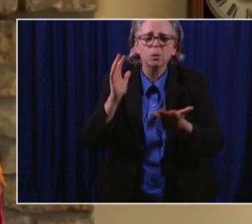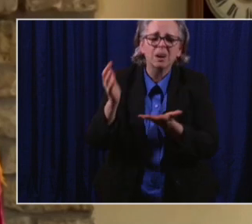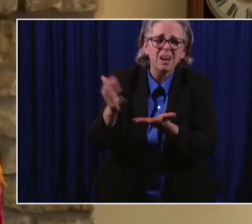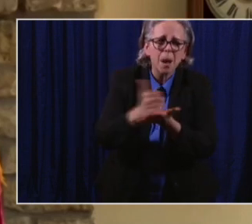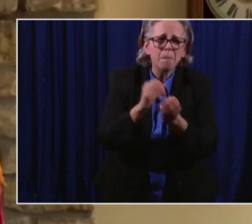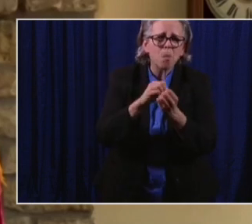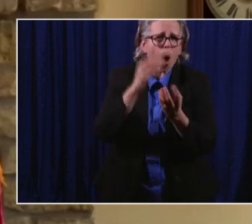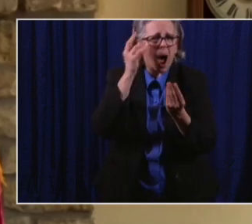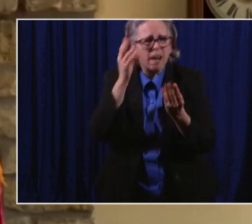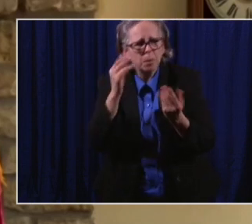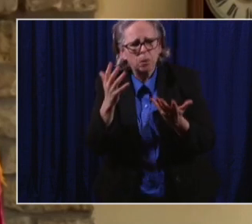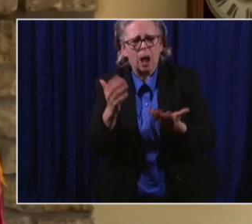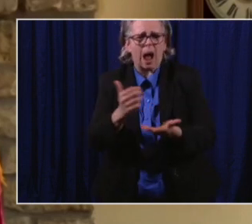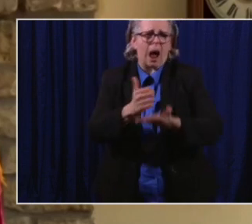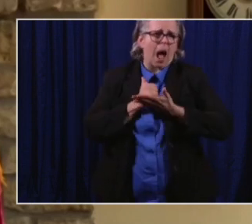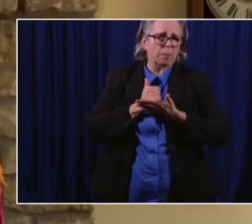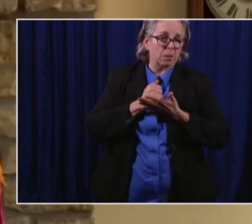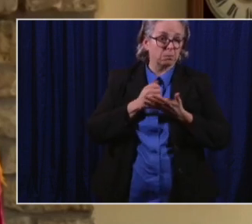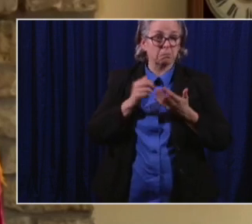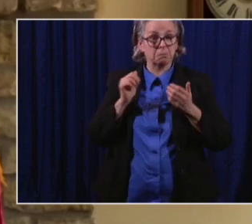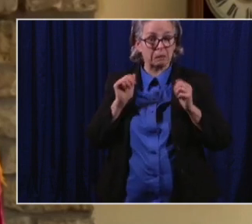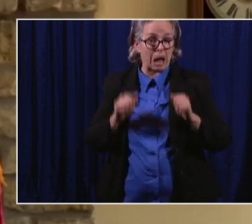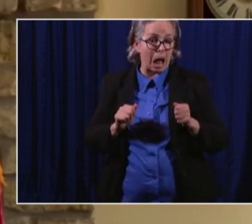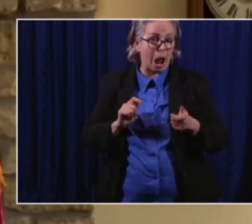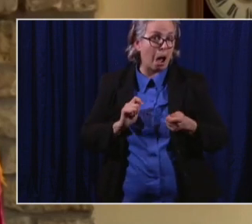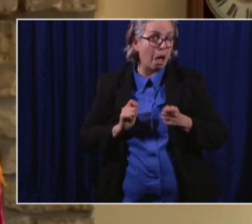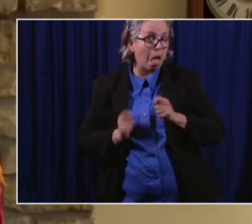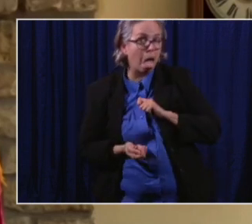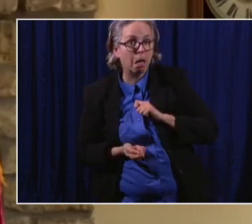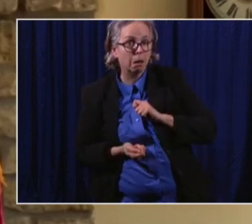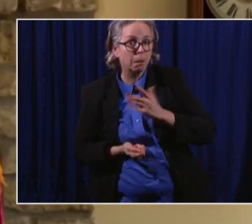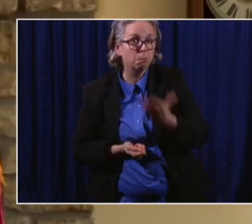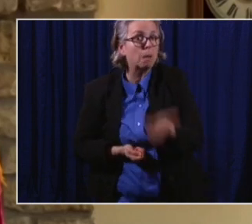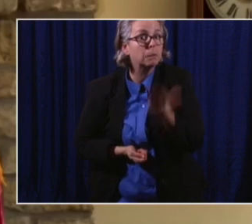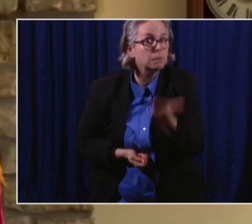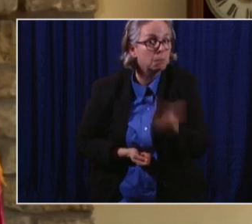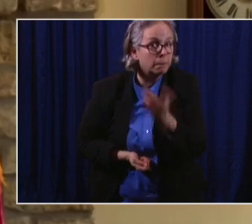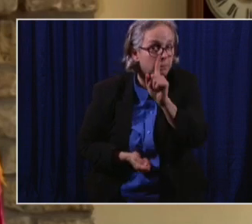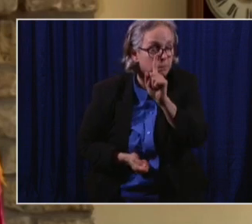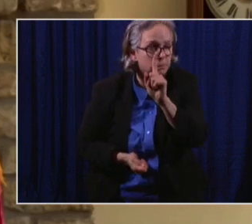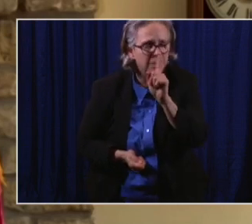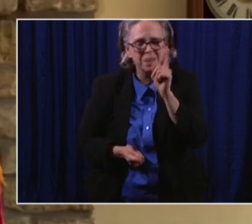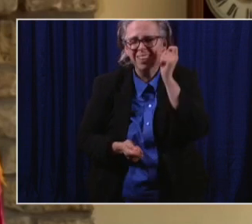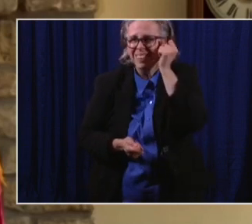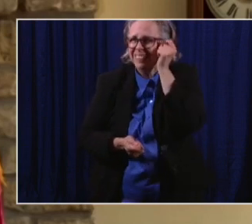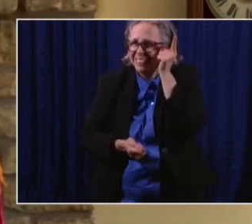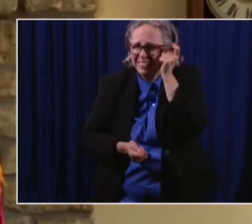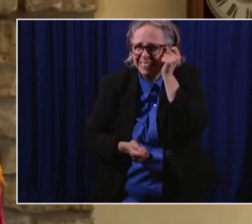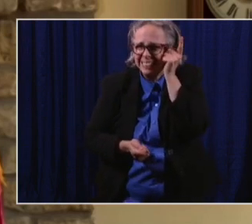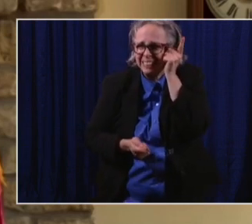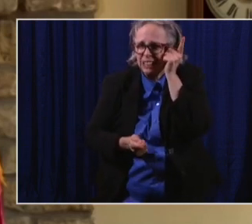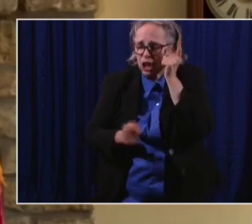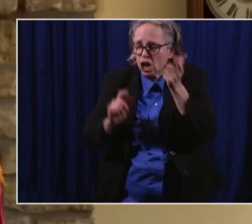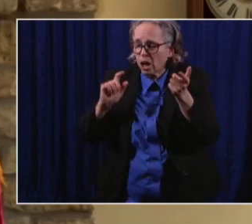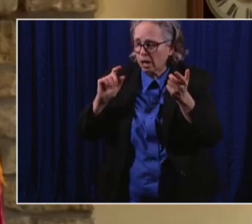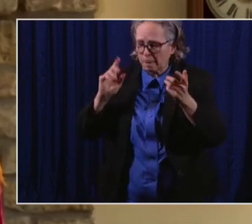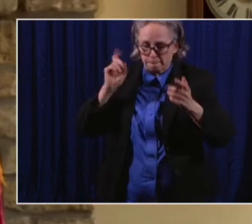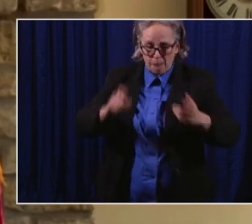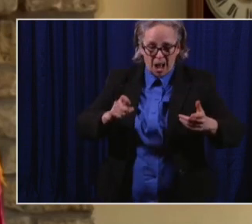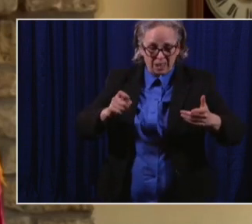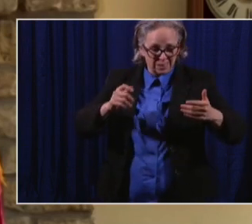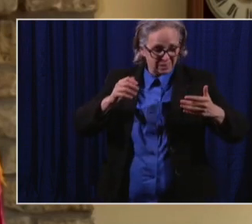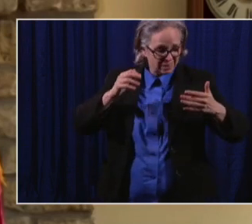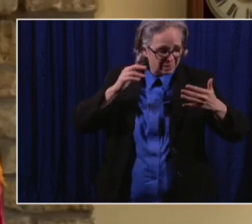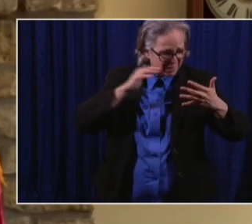in Ohio from a representative sample of students who have been exposed within that 6 feet, over